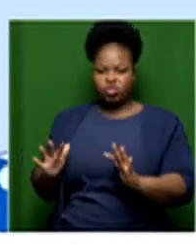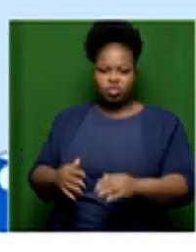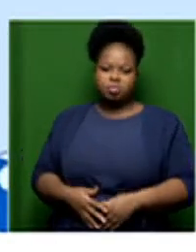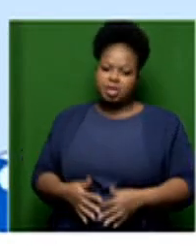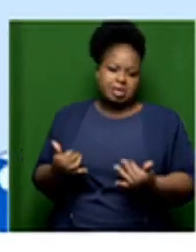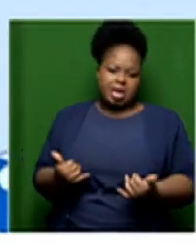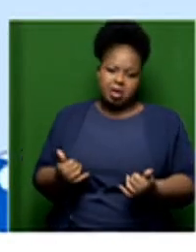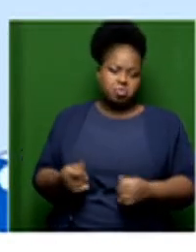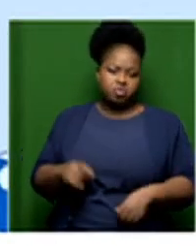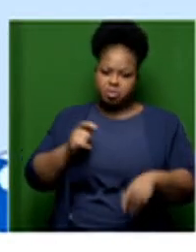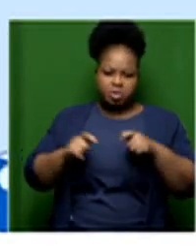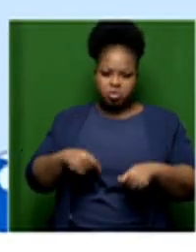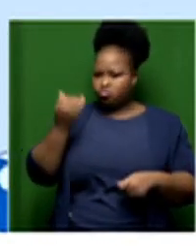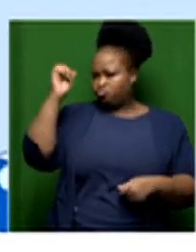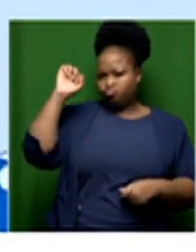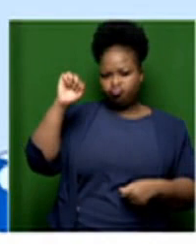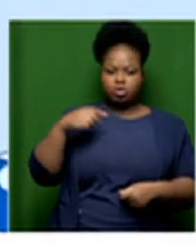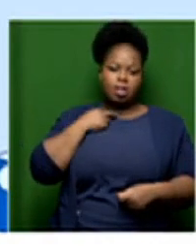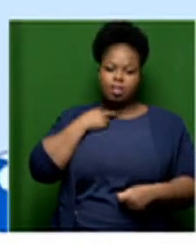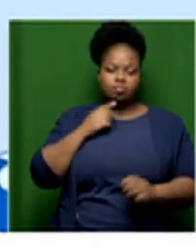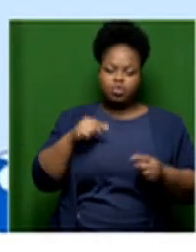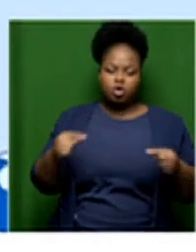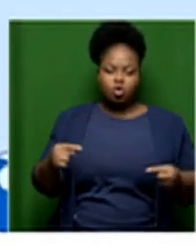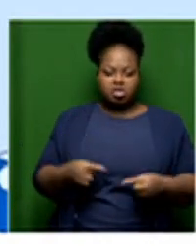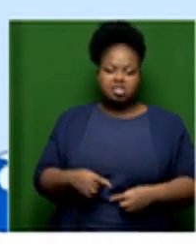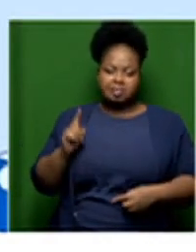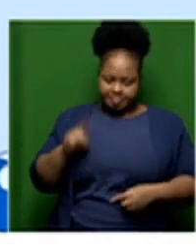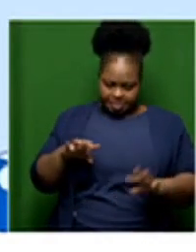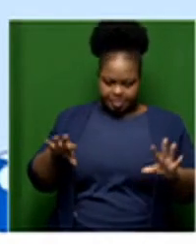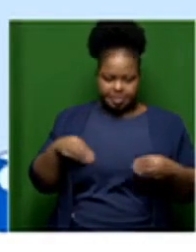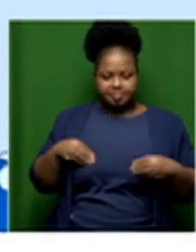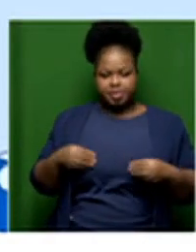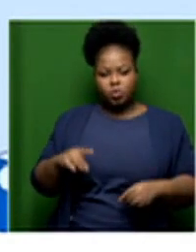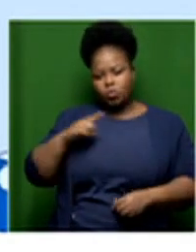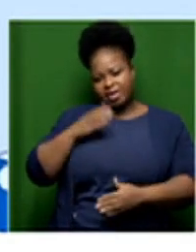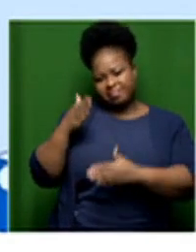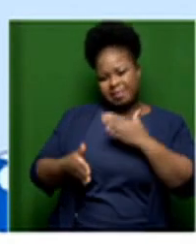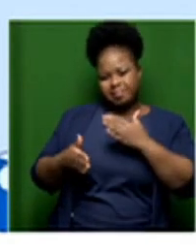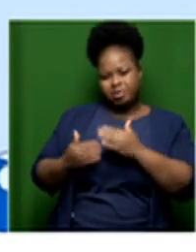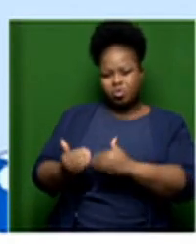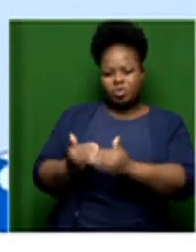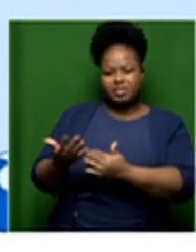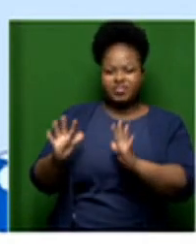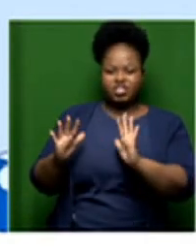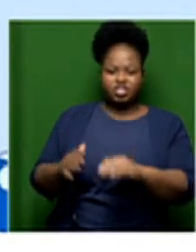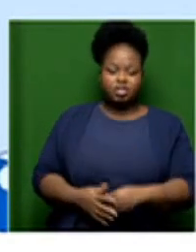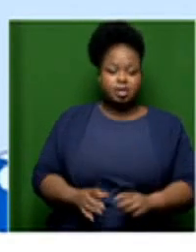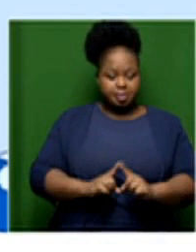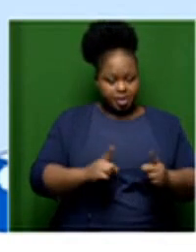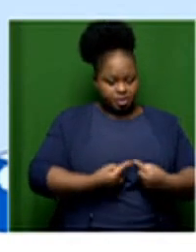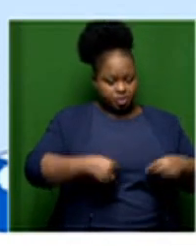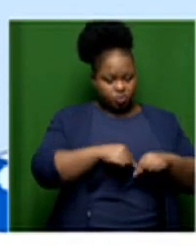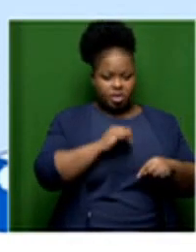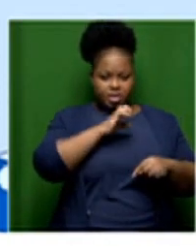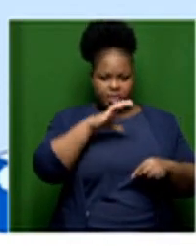an opportunity for persons to object to the new wards that have been determined. On our part, our job